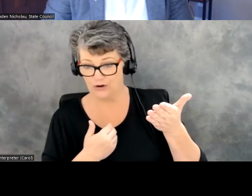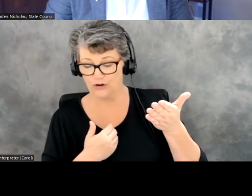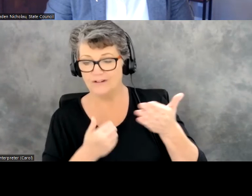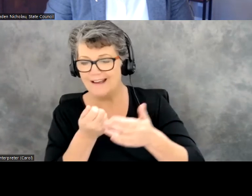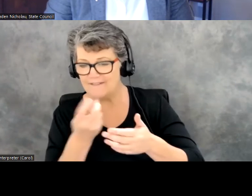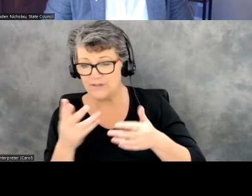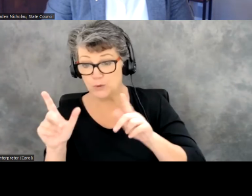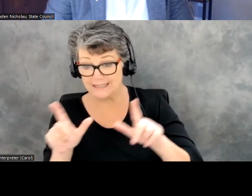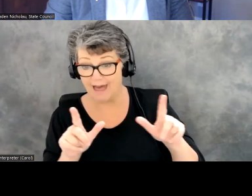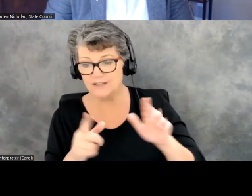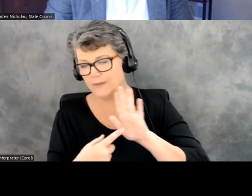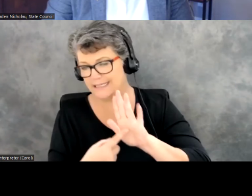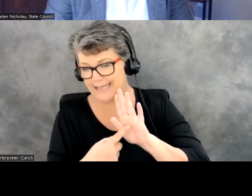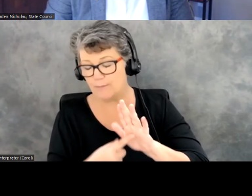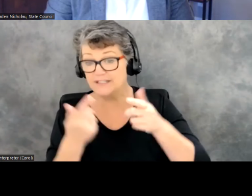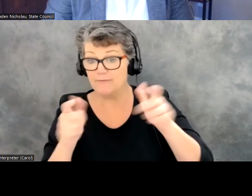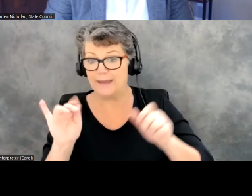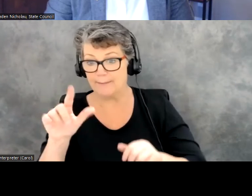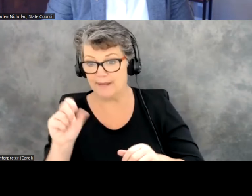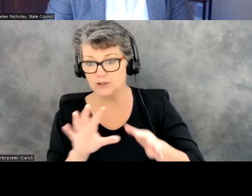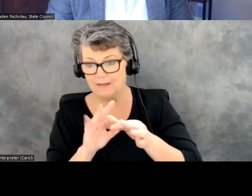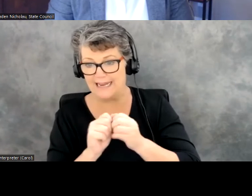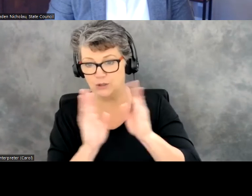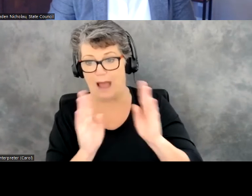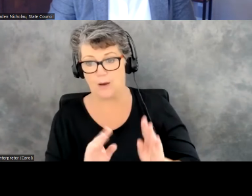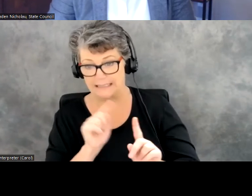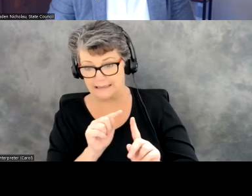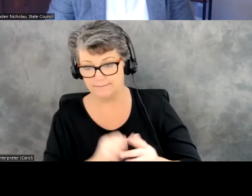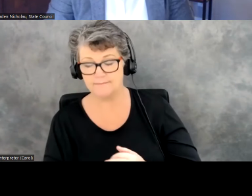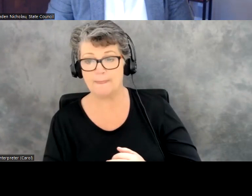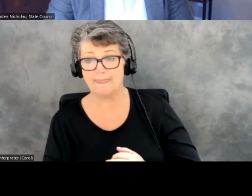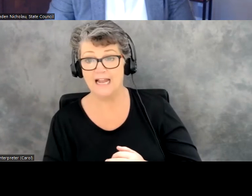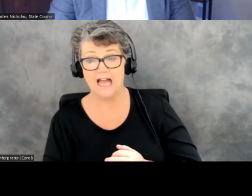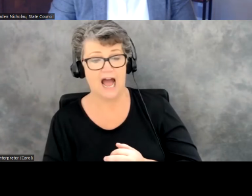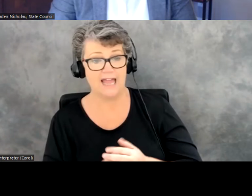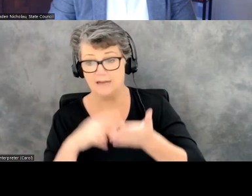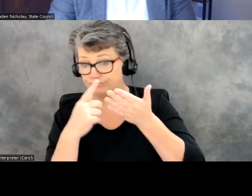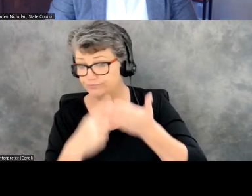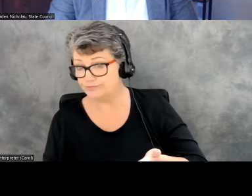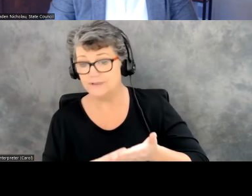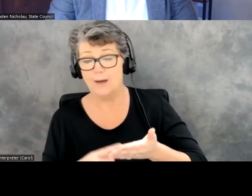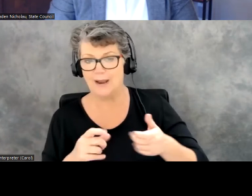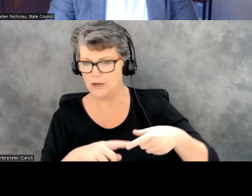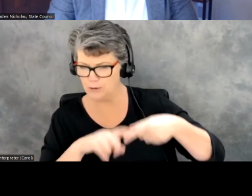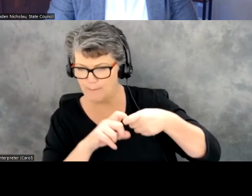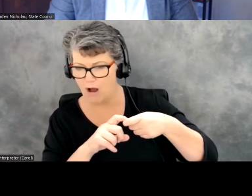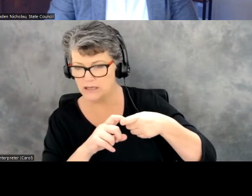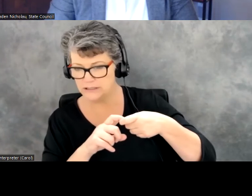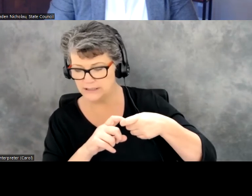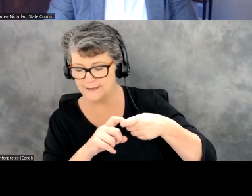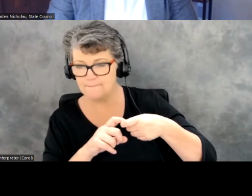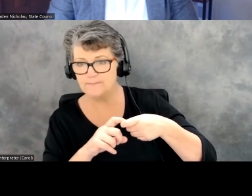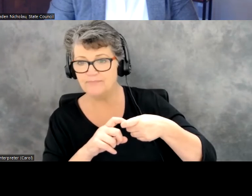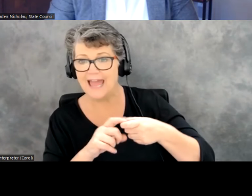few slides with examples of big bills related to housing. I can run through them, but I wanted to pause really quick